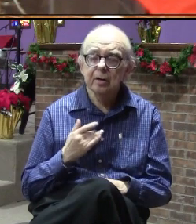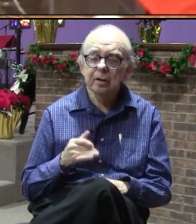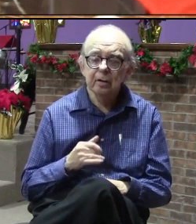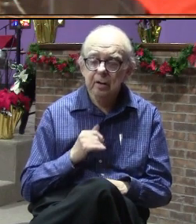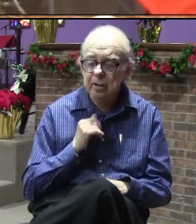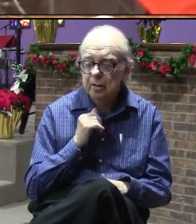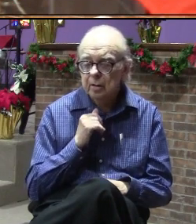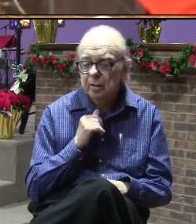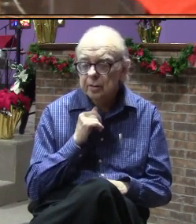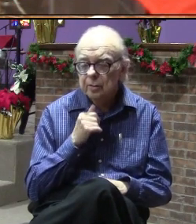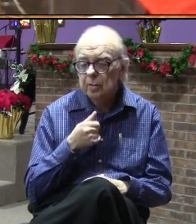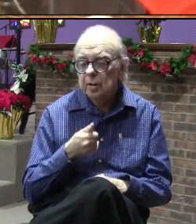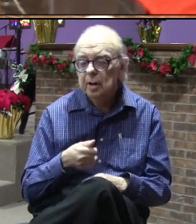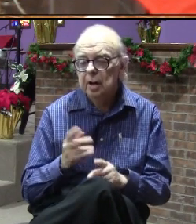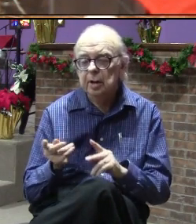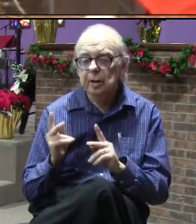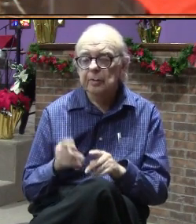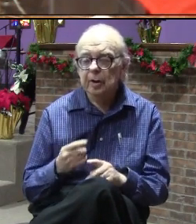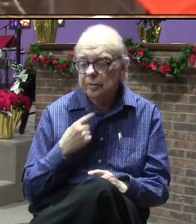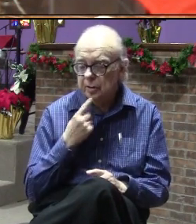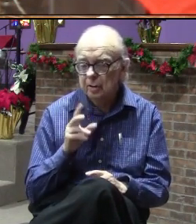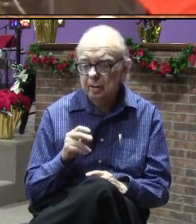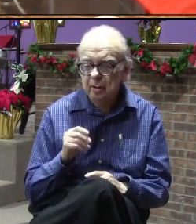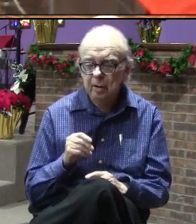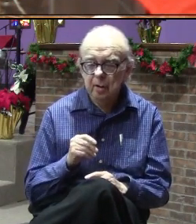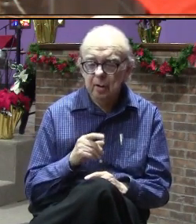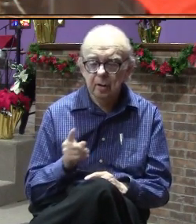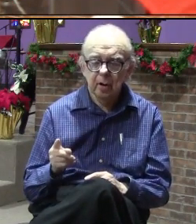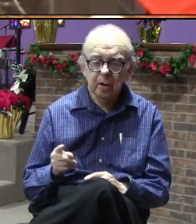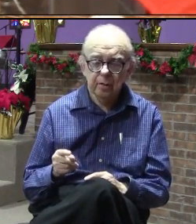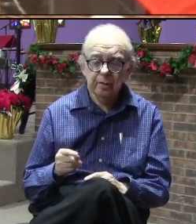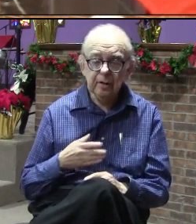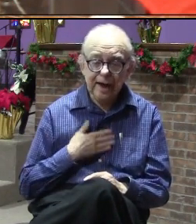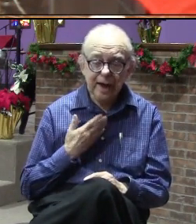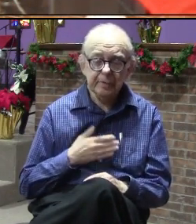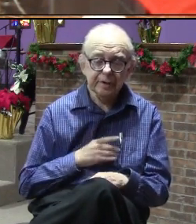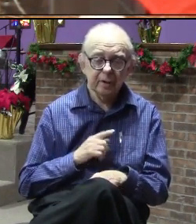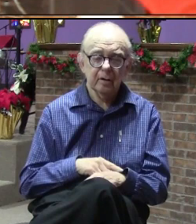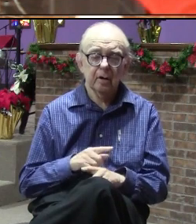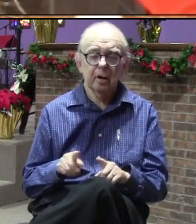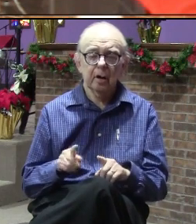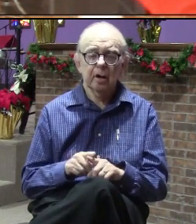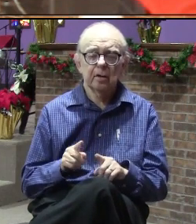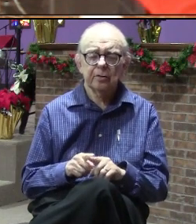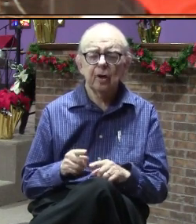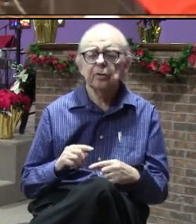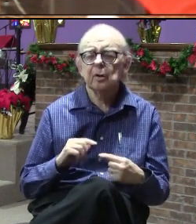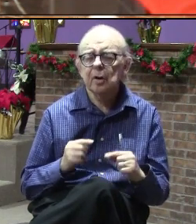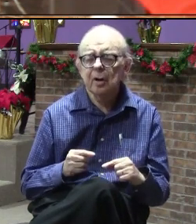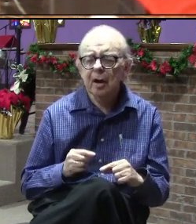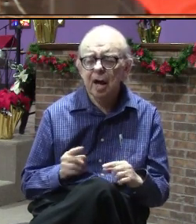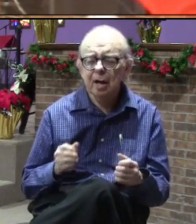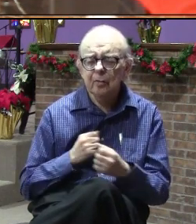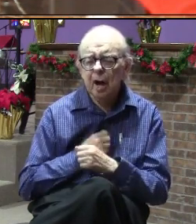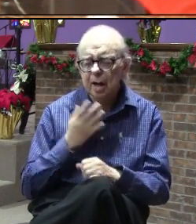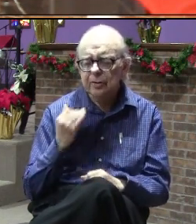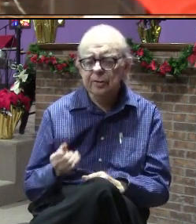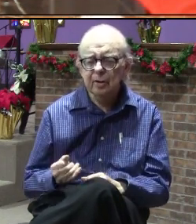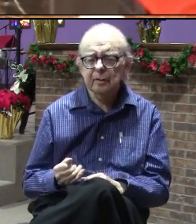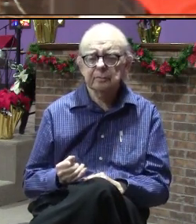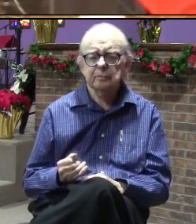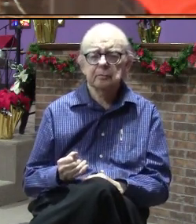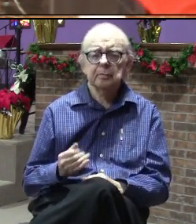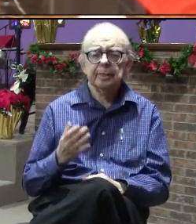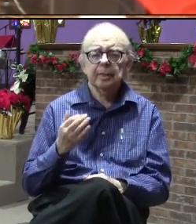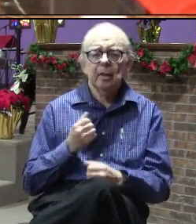anybody tell you not. Yes, there are joyous times, but there's also pain in love. Why? Because in